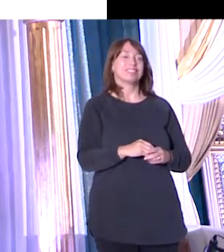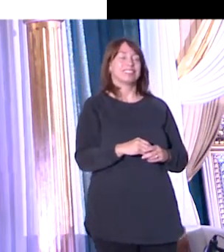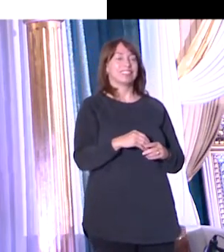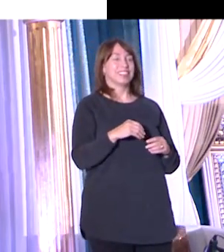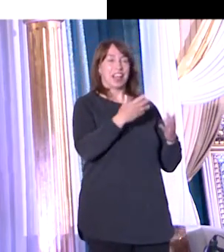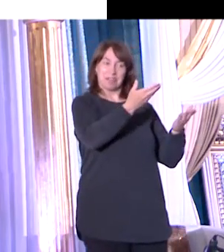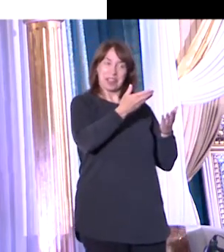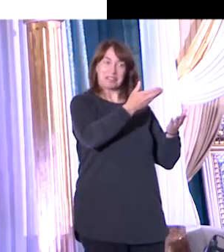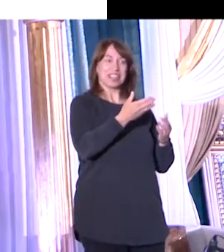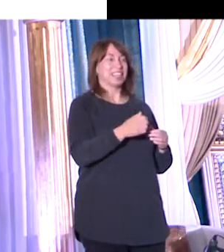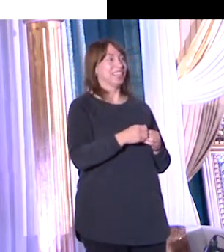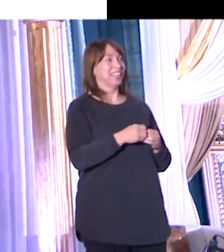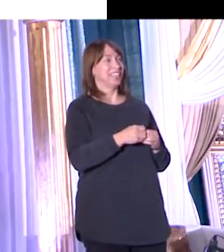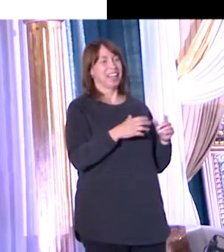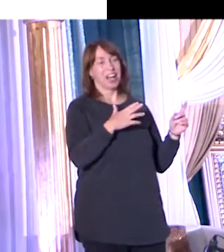I wish water was all I needed.